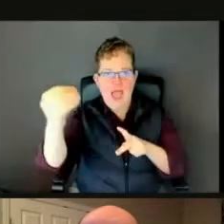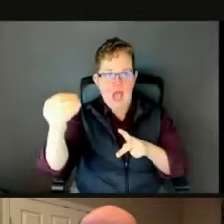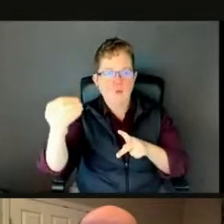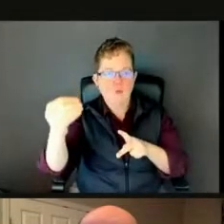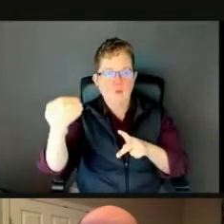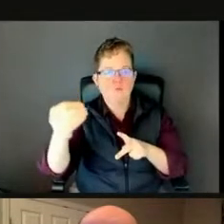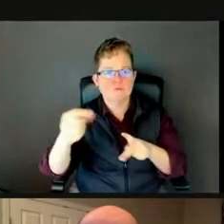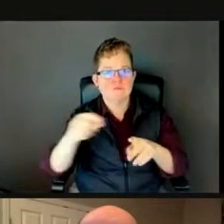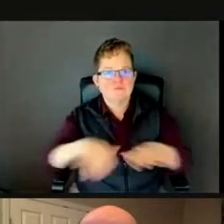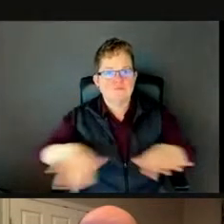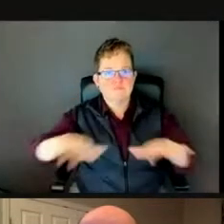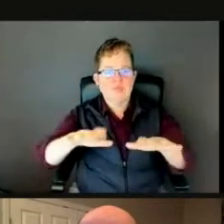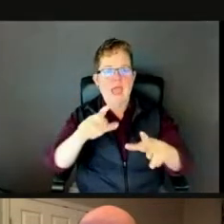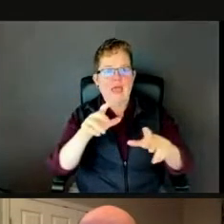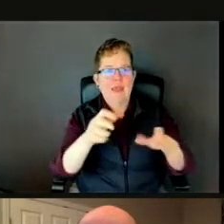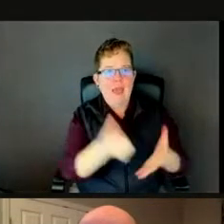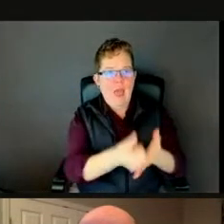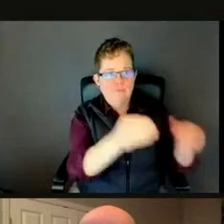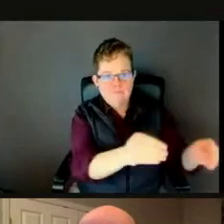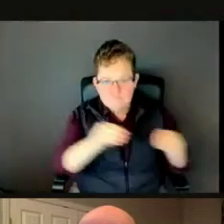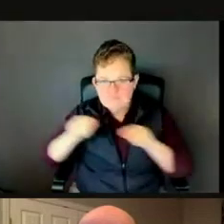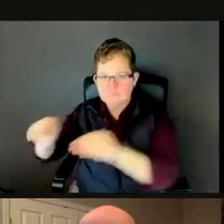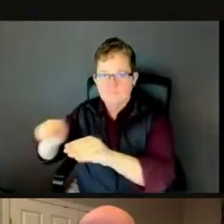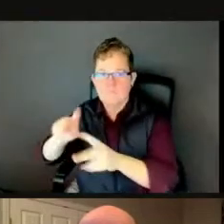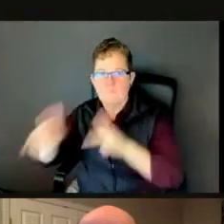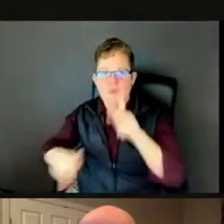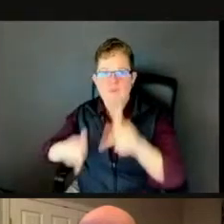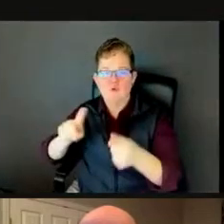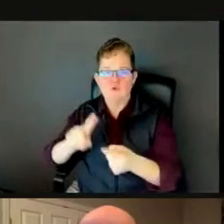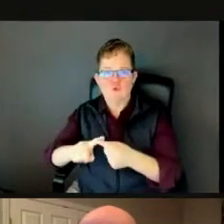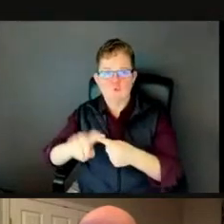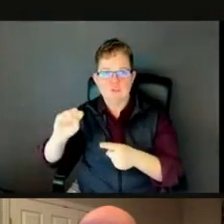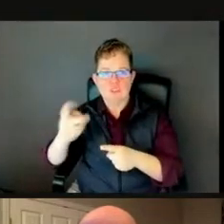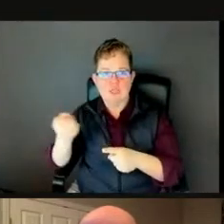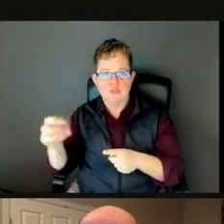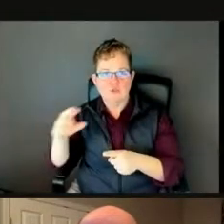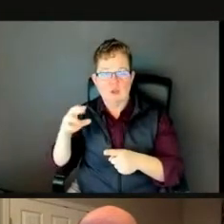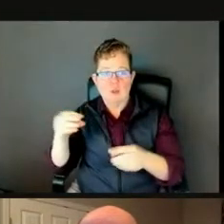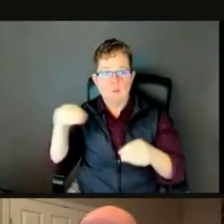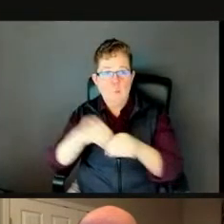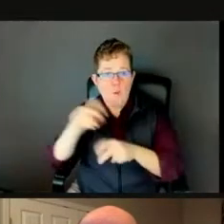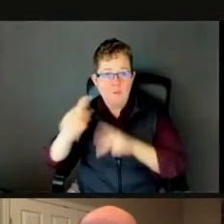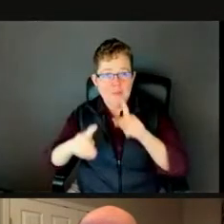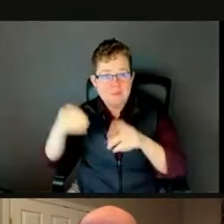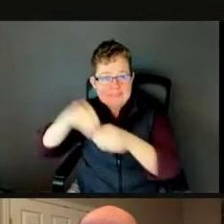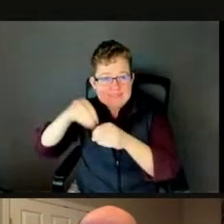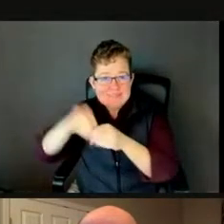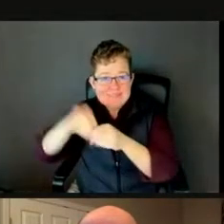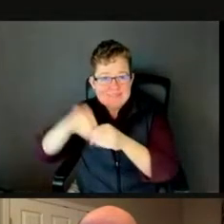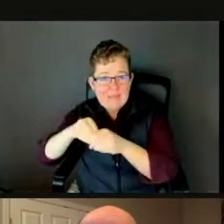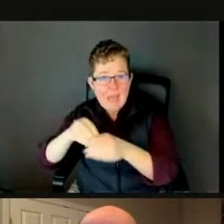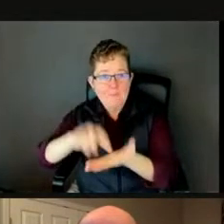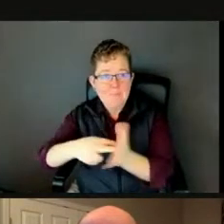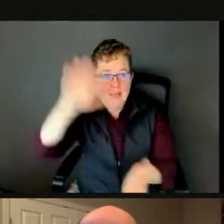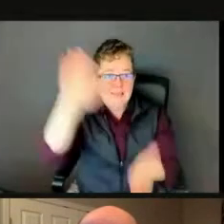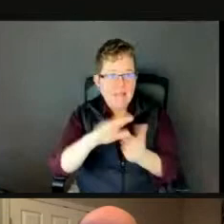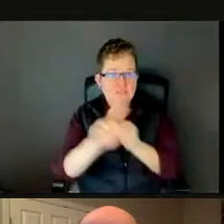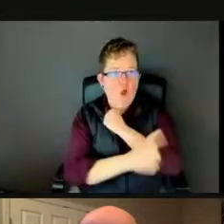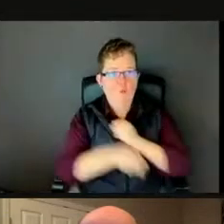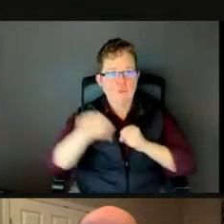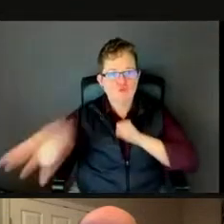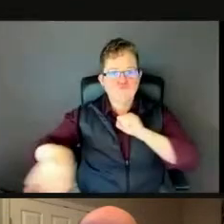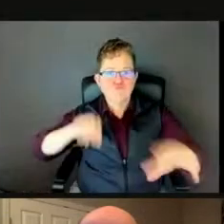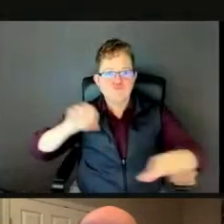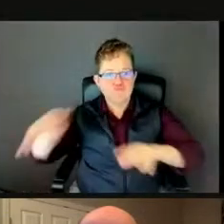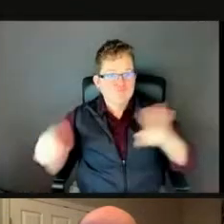get folks to shelter as well. I think the more people we have indoors, the less garbage we have, you know. So